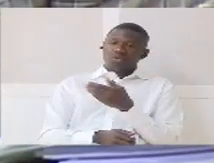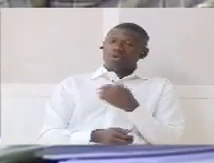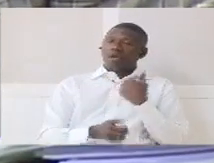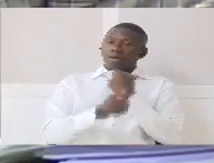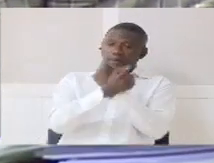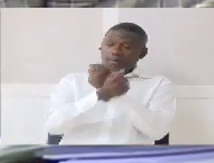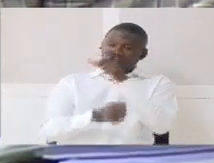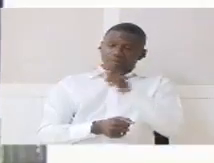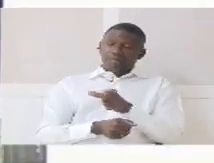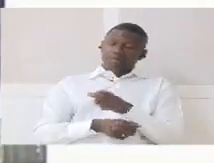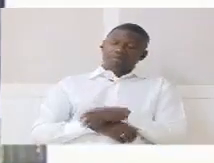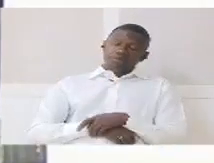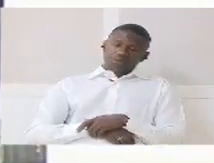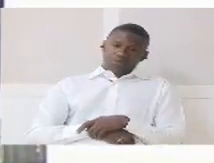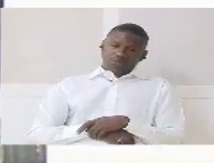Kasokonoje.